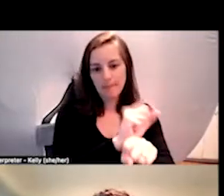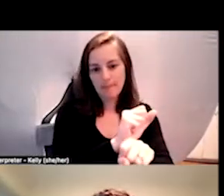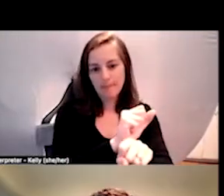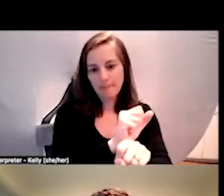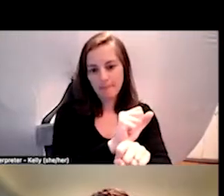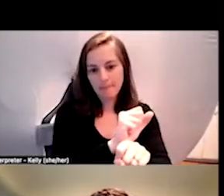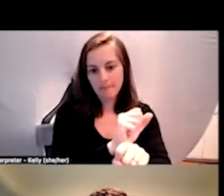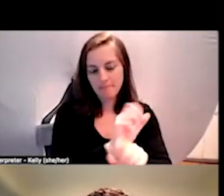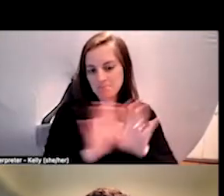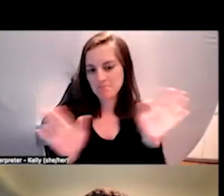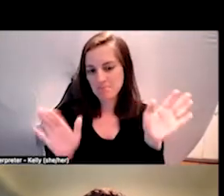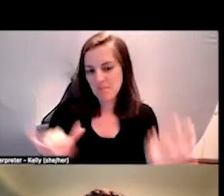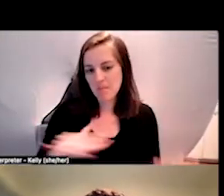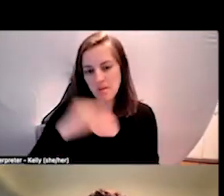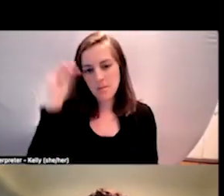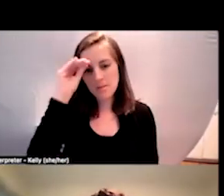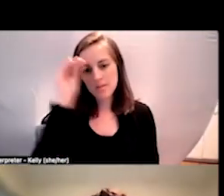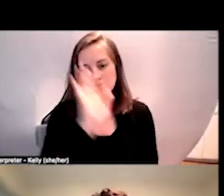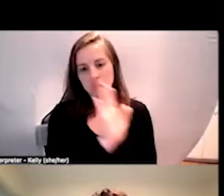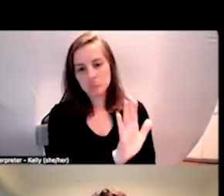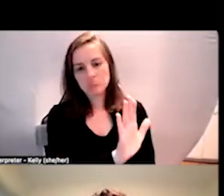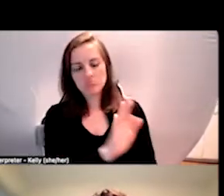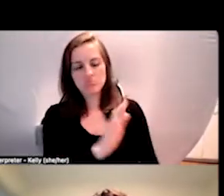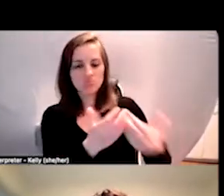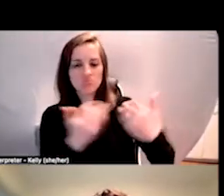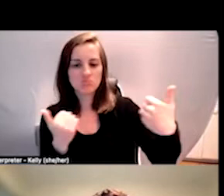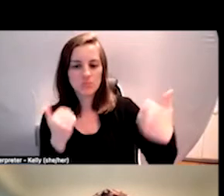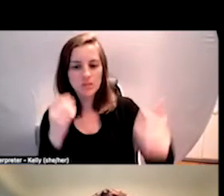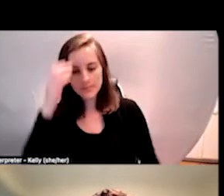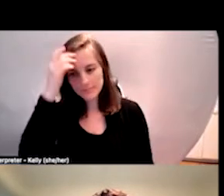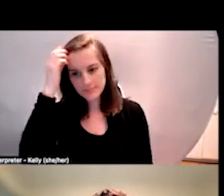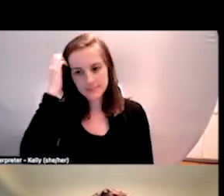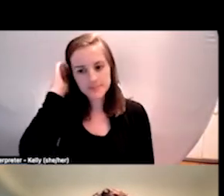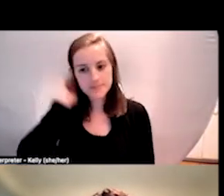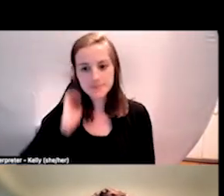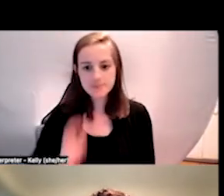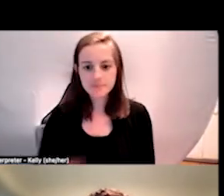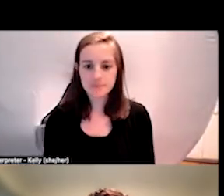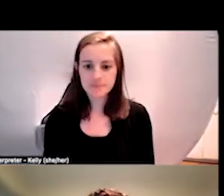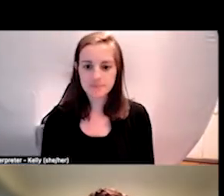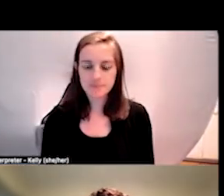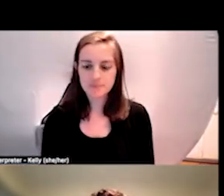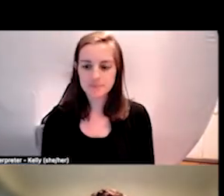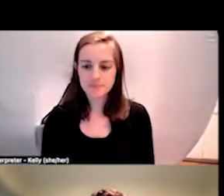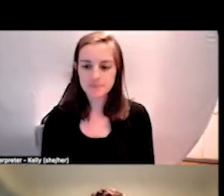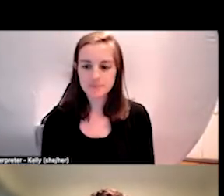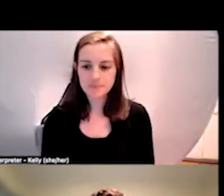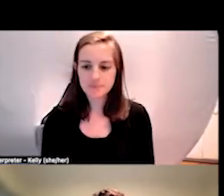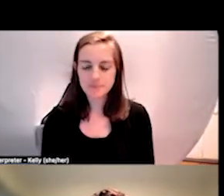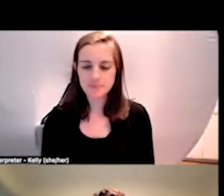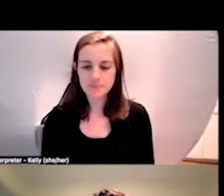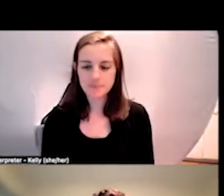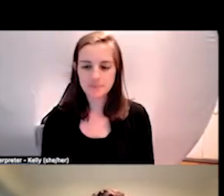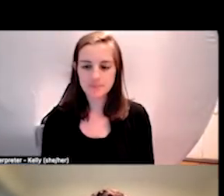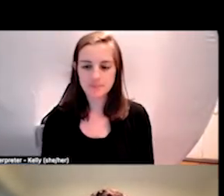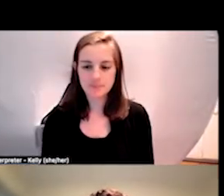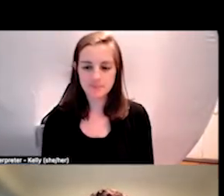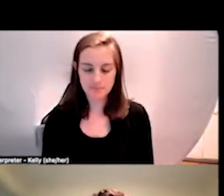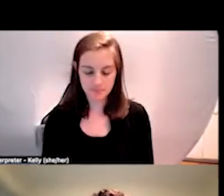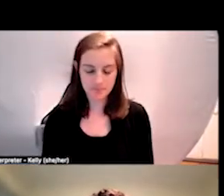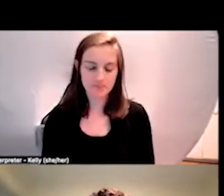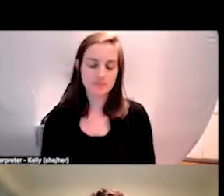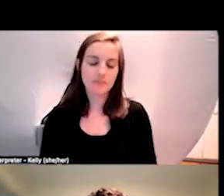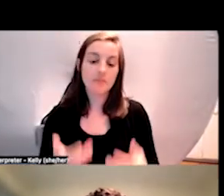And so realizing that a lot of barriers that you might run into with one individual provider, whether that's a therapist